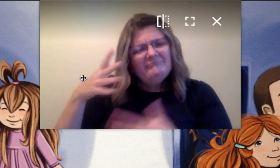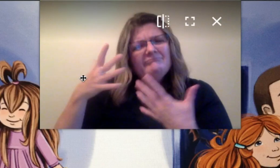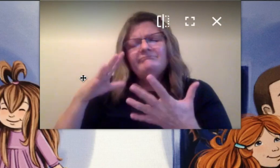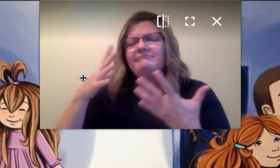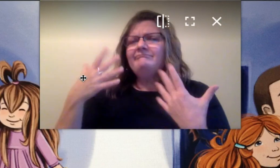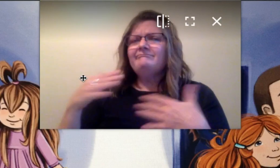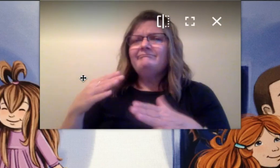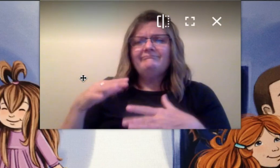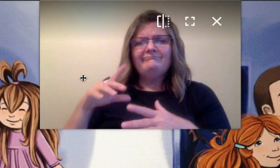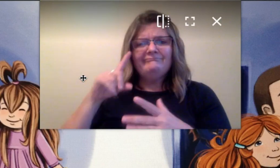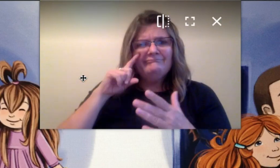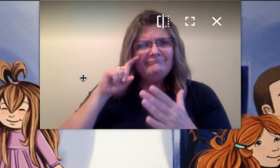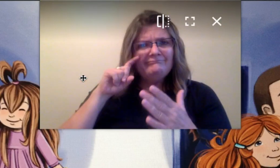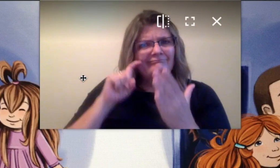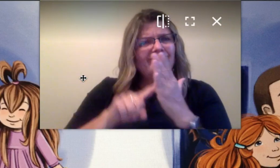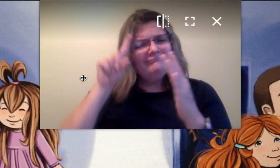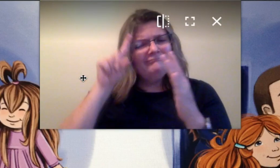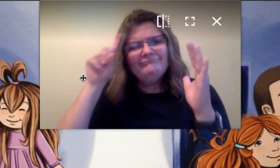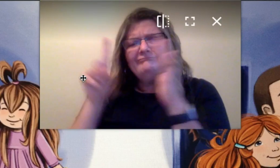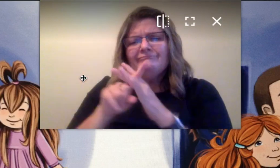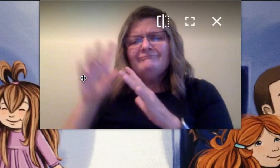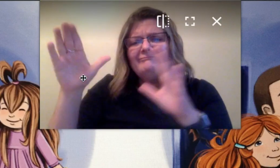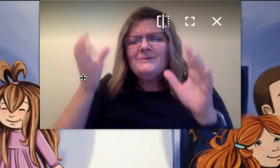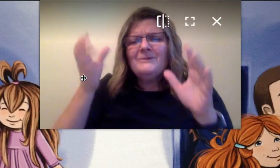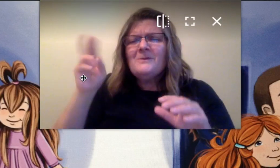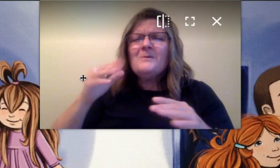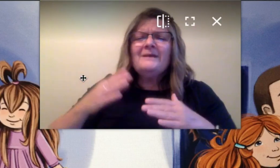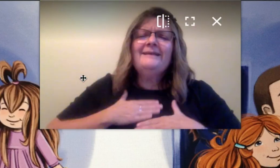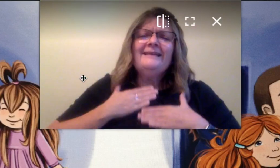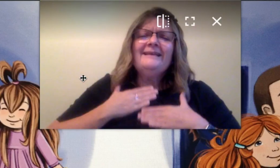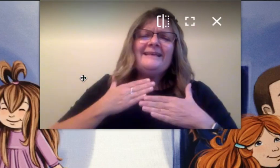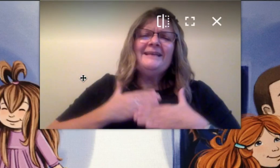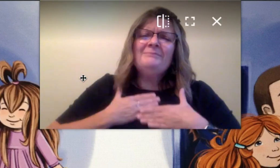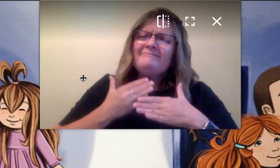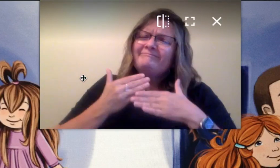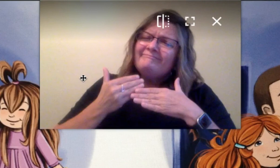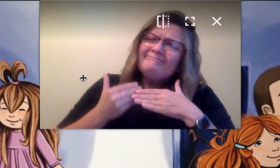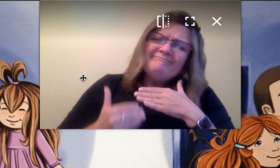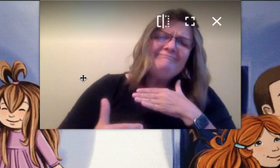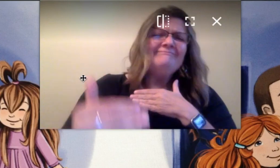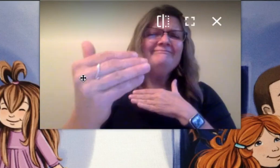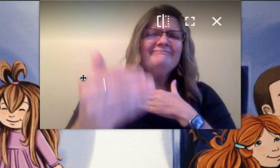found their own happy ending.